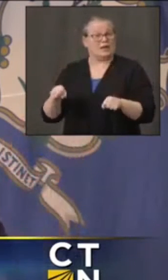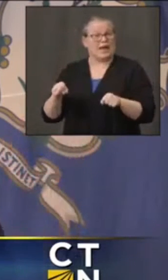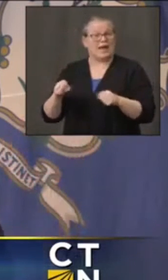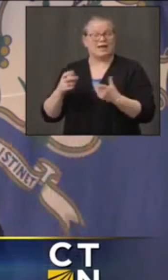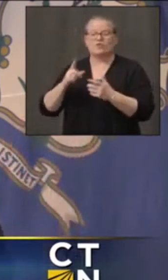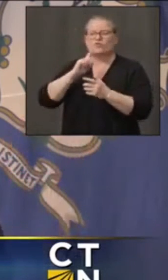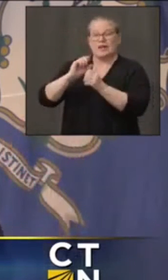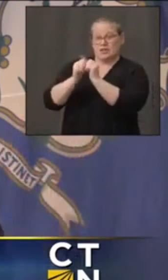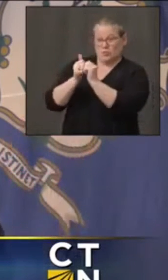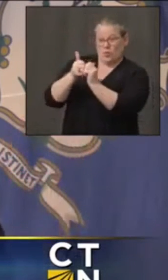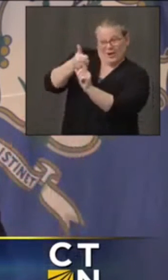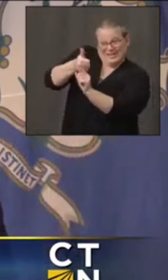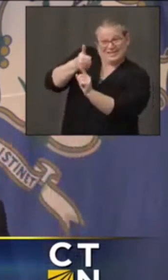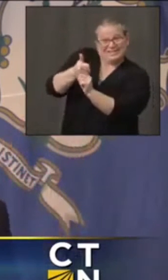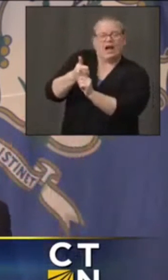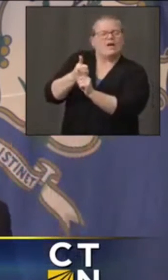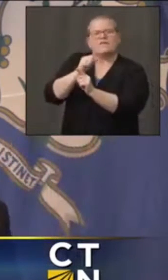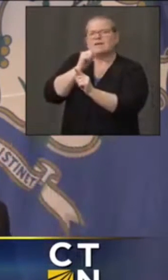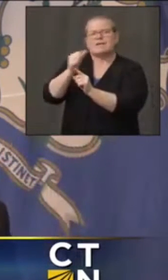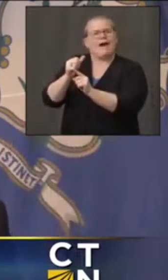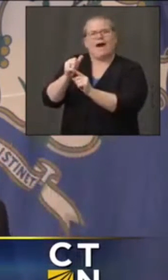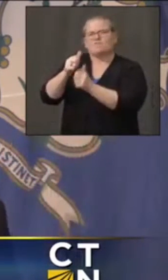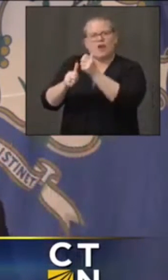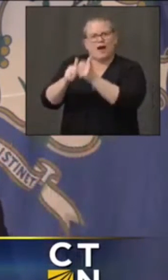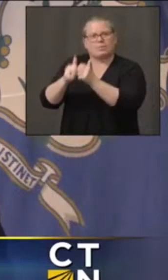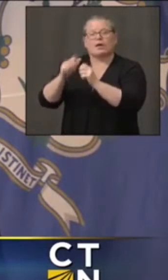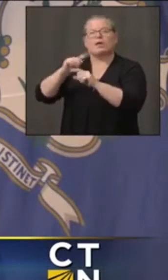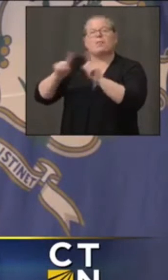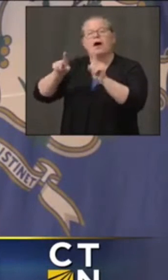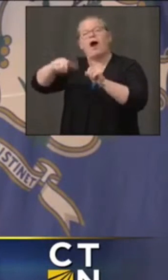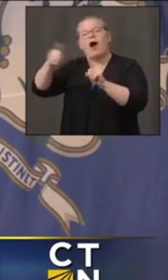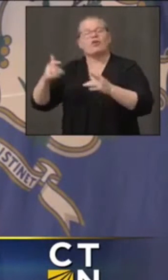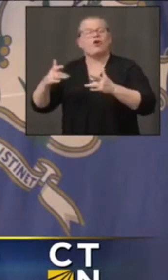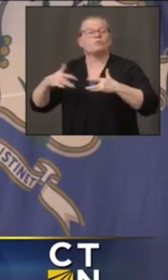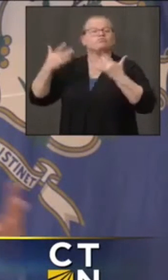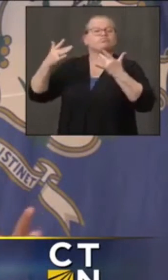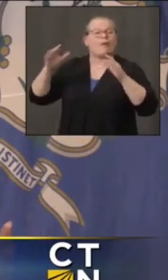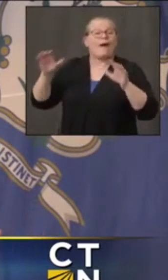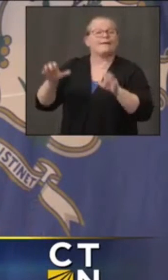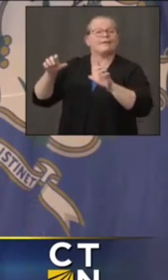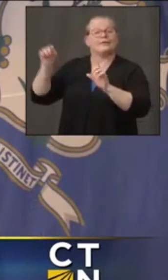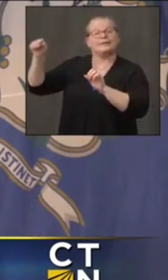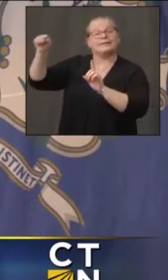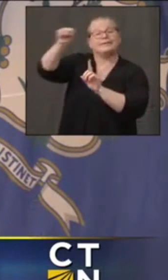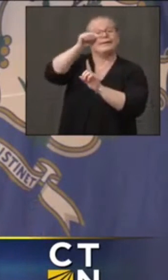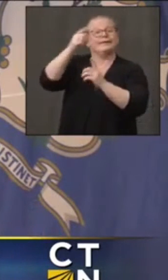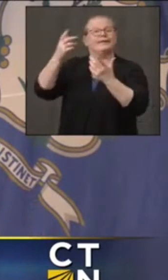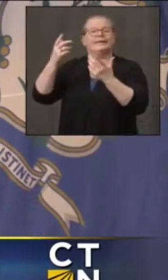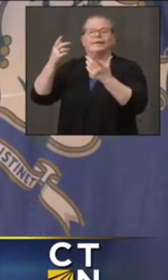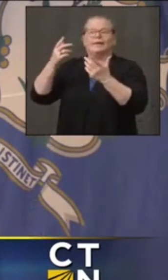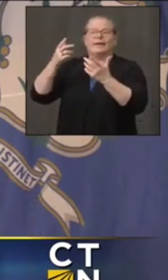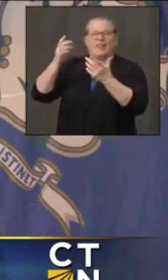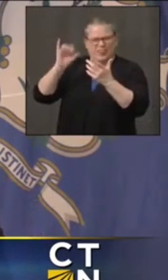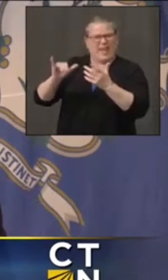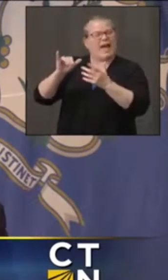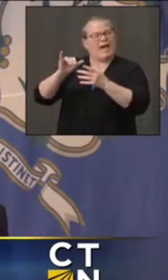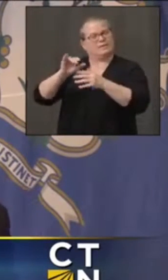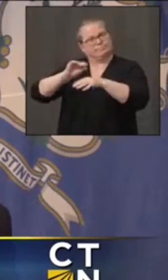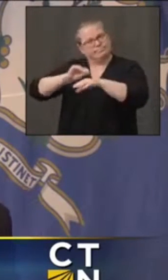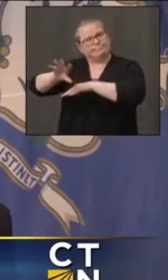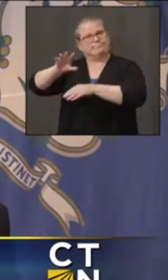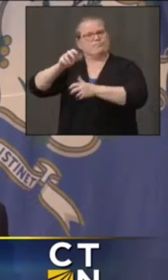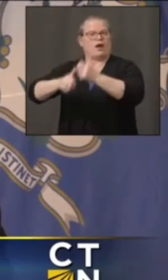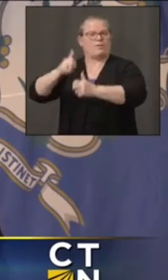activities around the sport. I do think that coaches and parents can take this seriously. They want their kid to be able to play hockey. And I think if